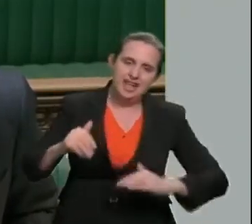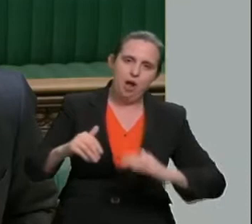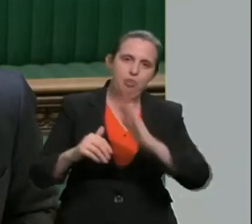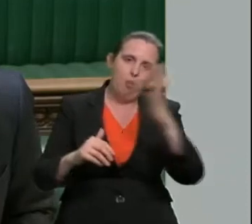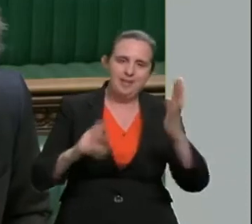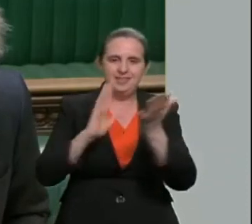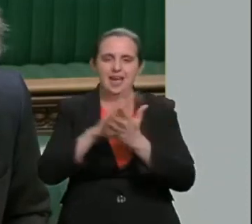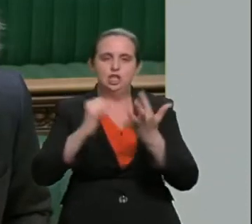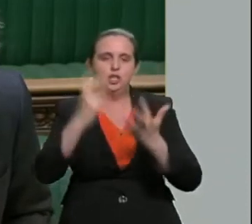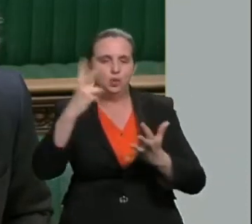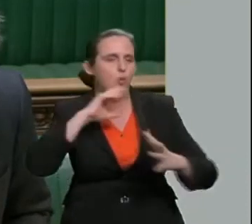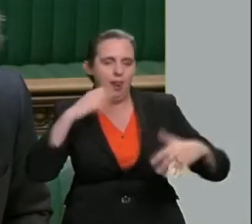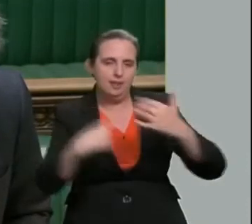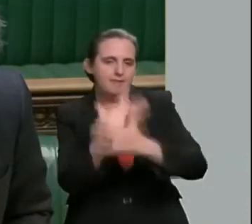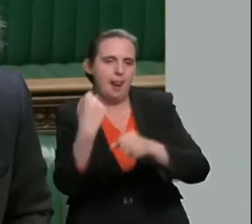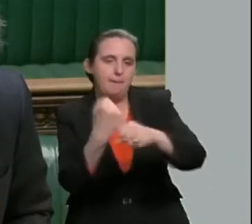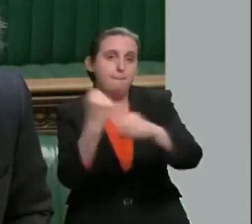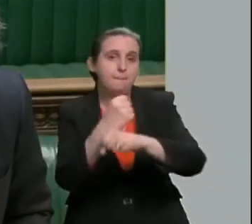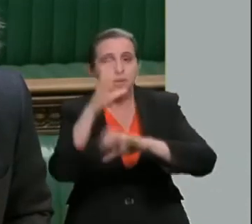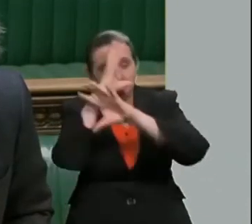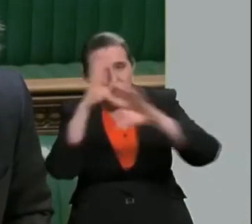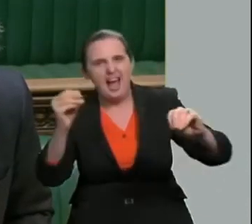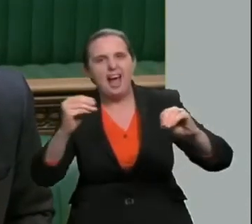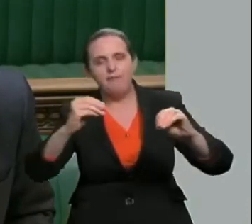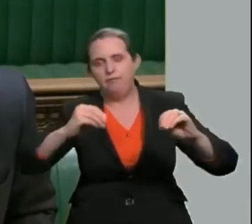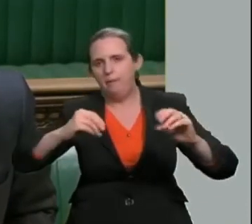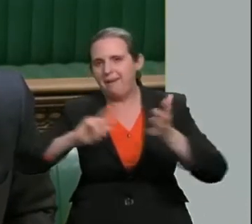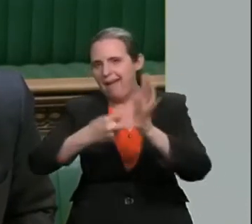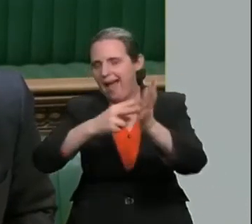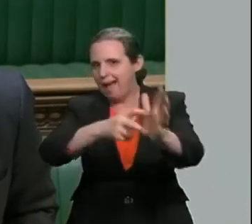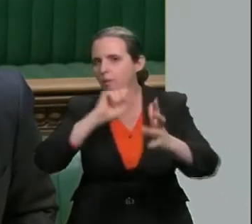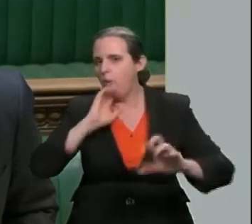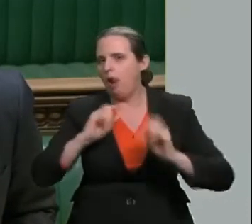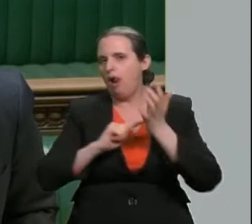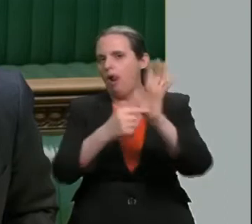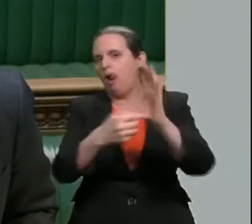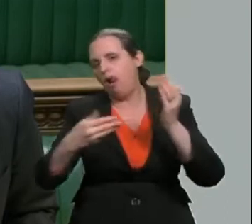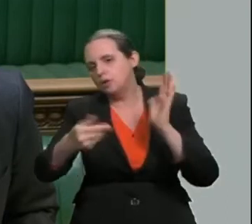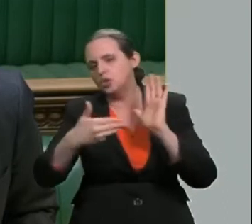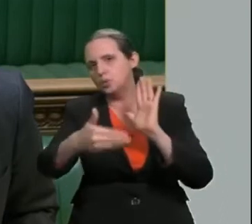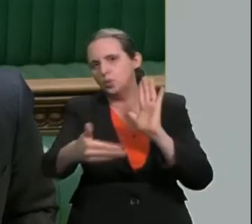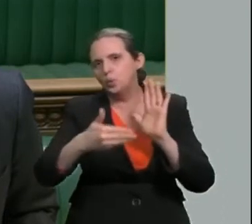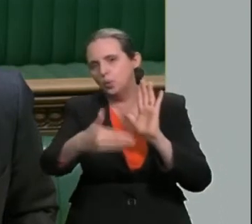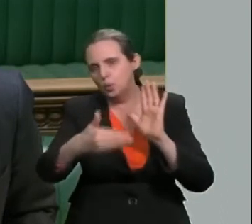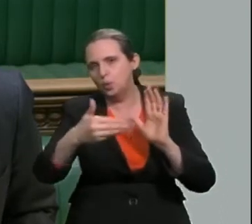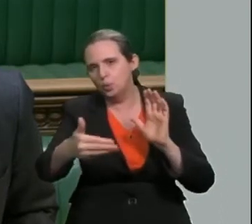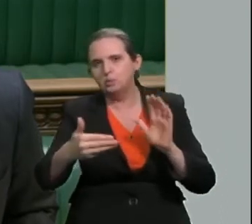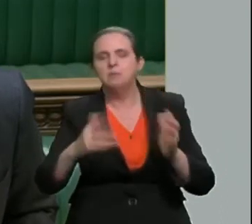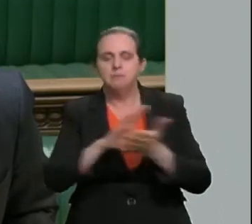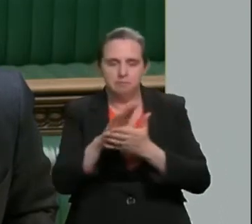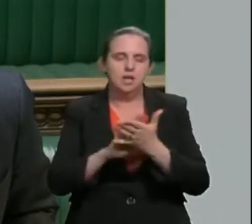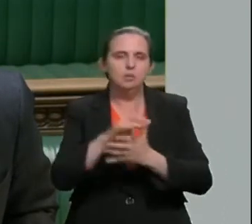more about what we're going to do with our national infrastructure revolution, Mr. Speaker, and about what we're going to do